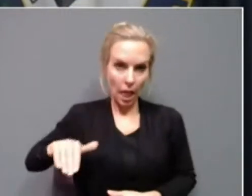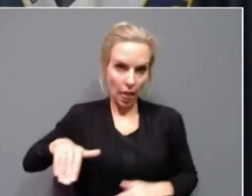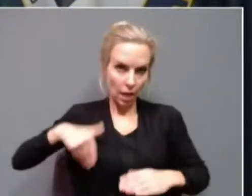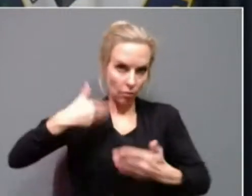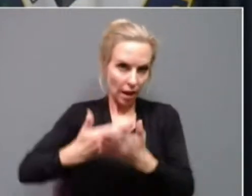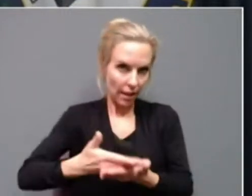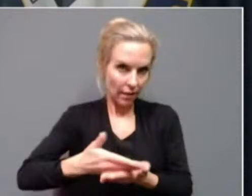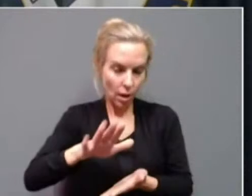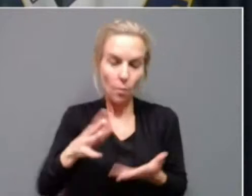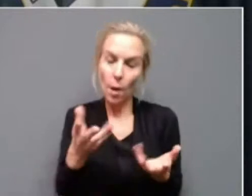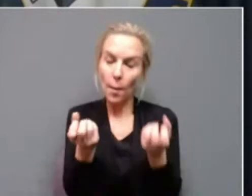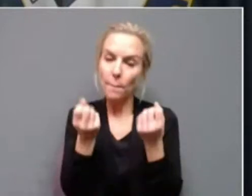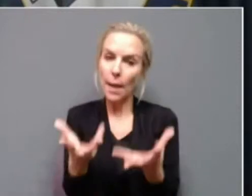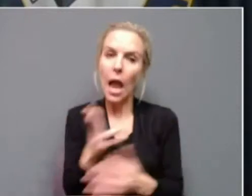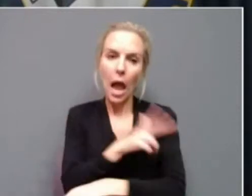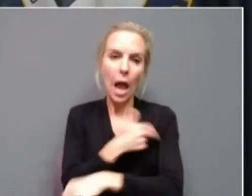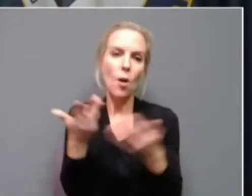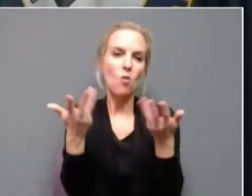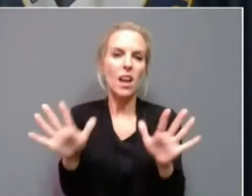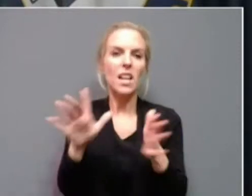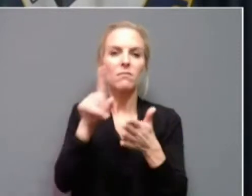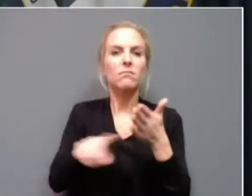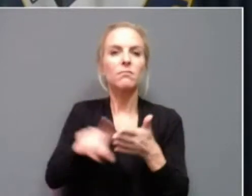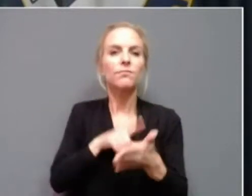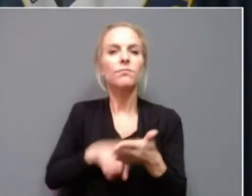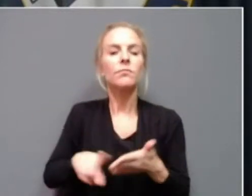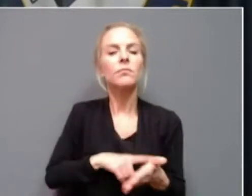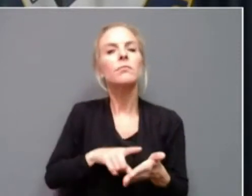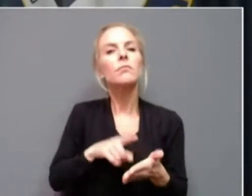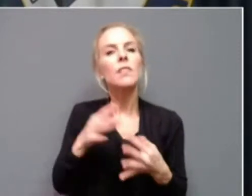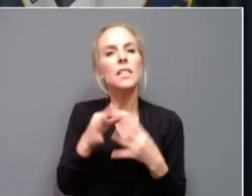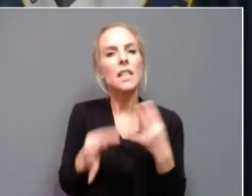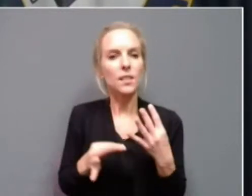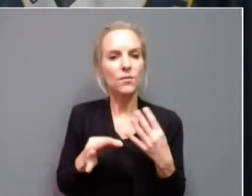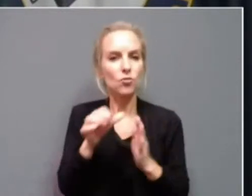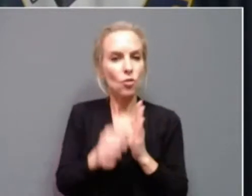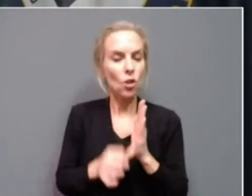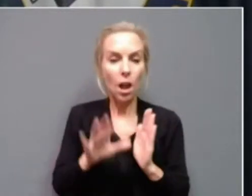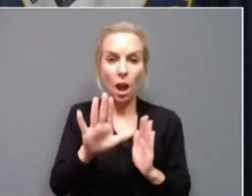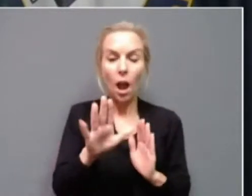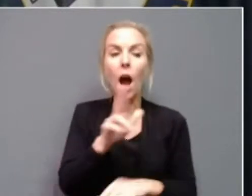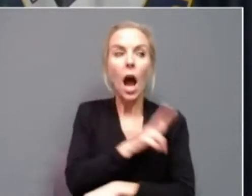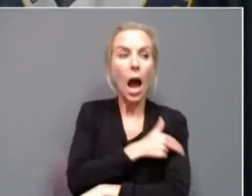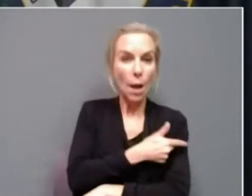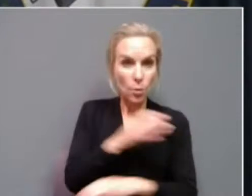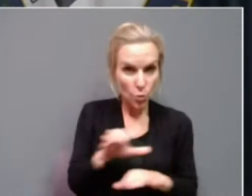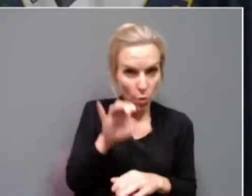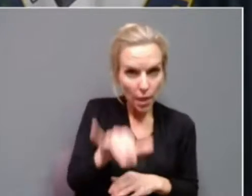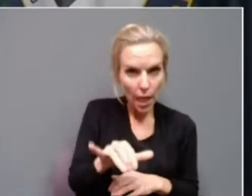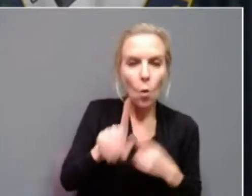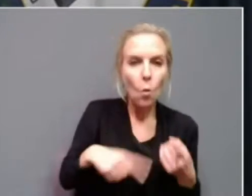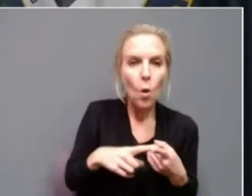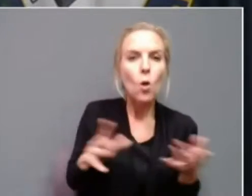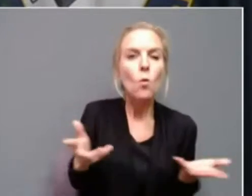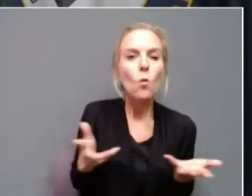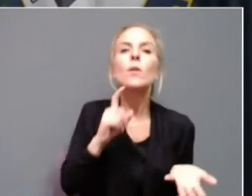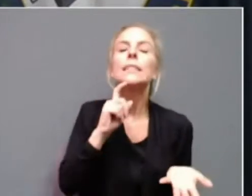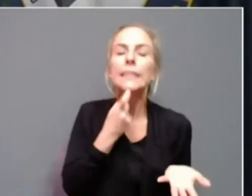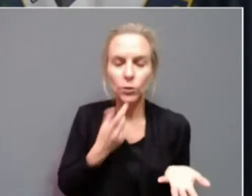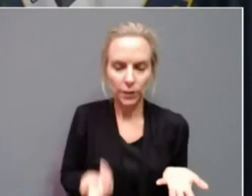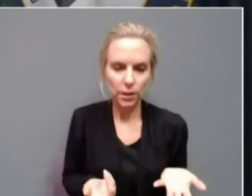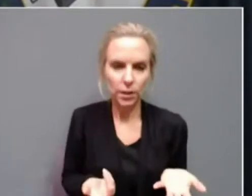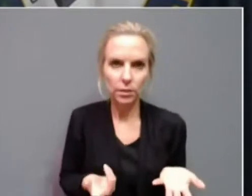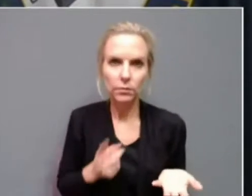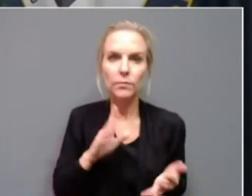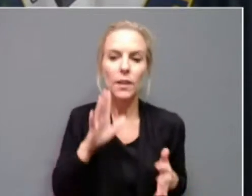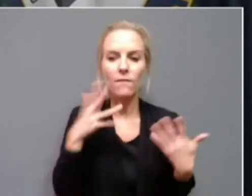canceling elective surgeries. That's where we are. A hospital won't do that unless it is really, really serious. All right, folks, I know we've